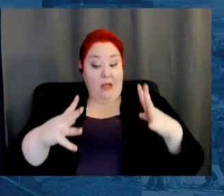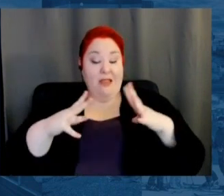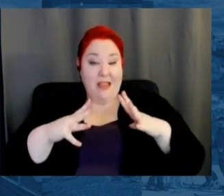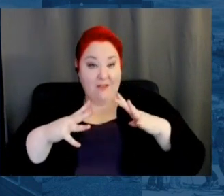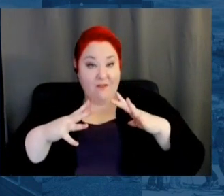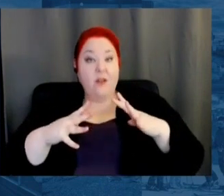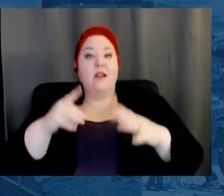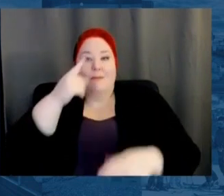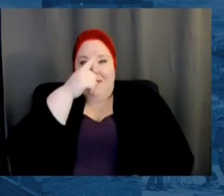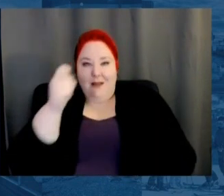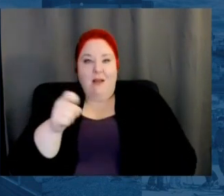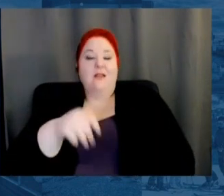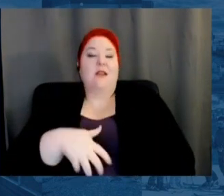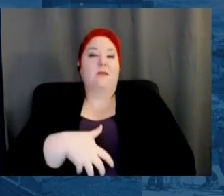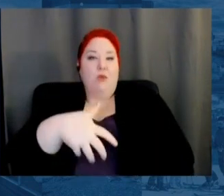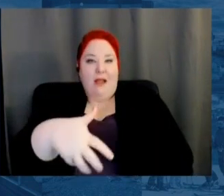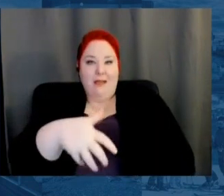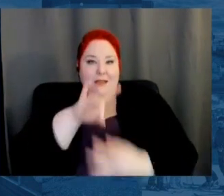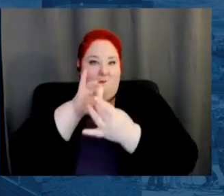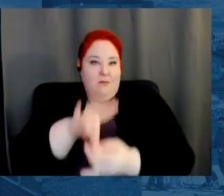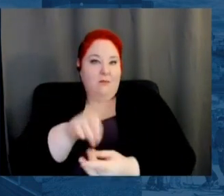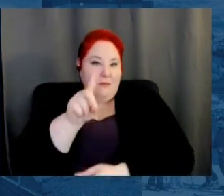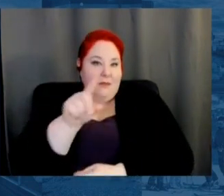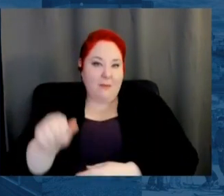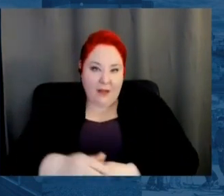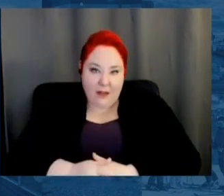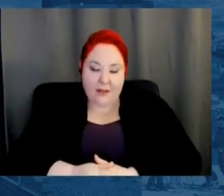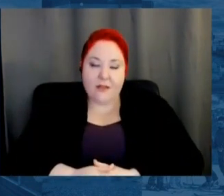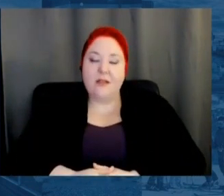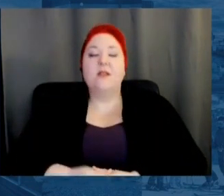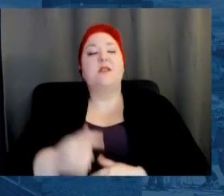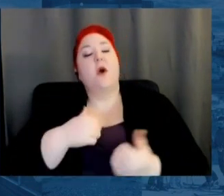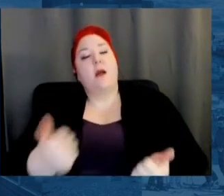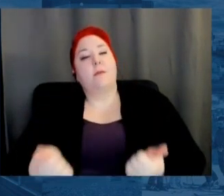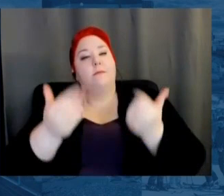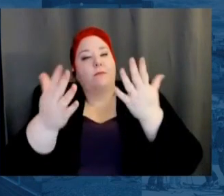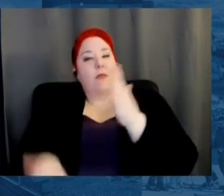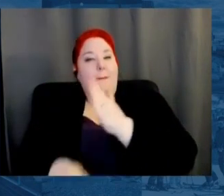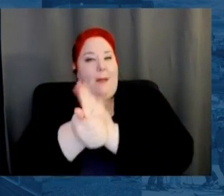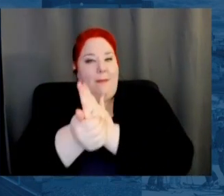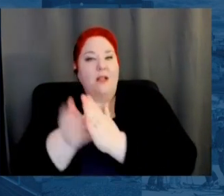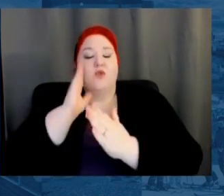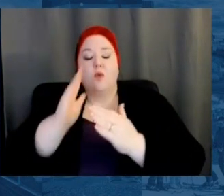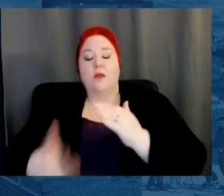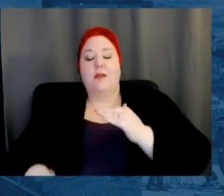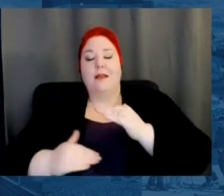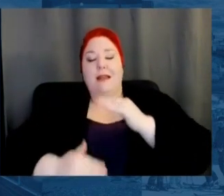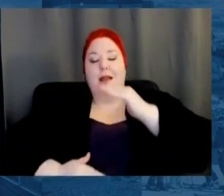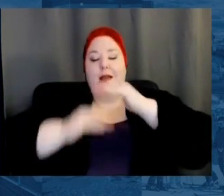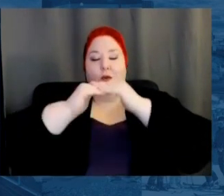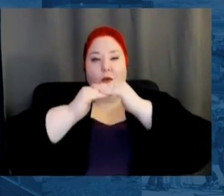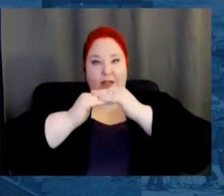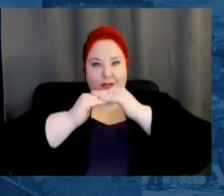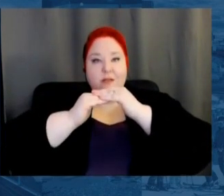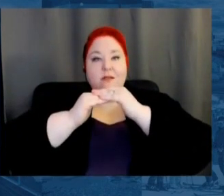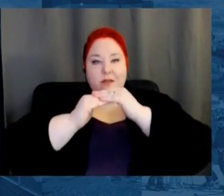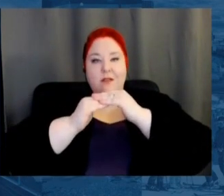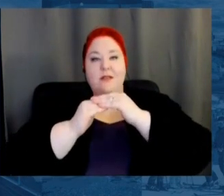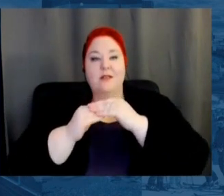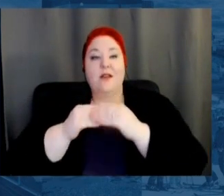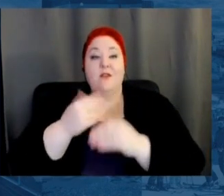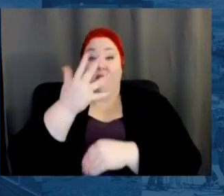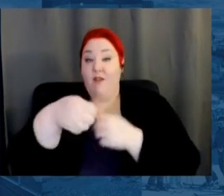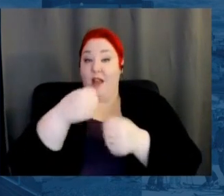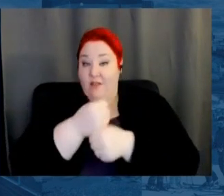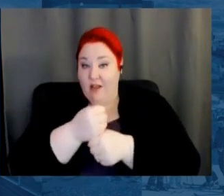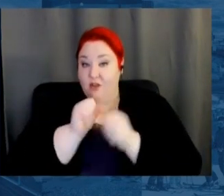disabilities. So I'm proposing an amendment to our disability law to increase the maximum paid benefit over the next 5 years. And we're going